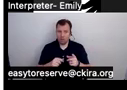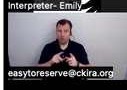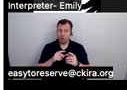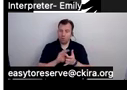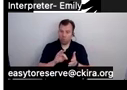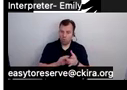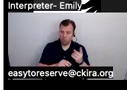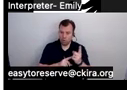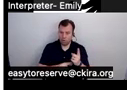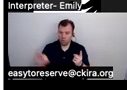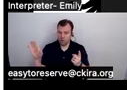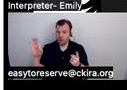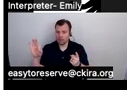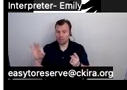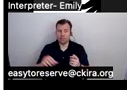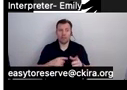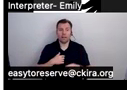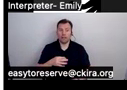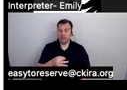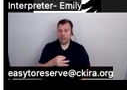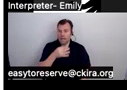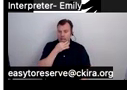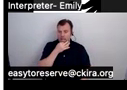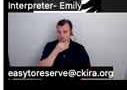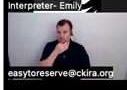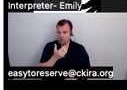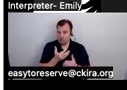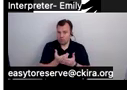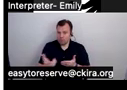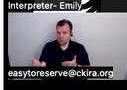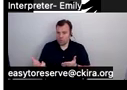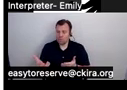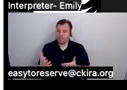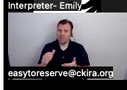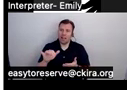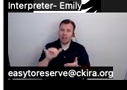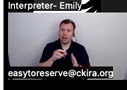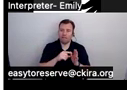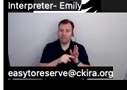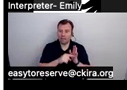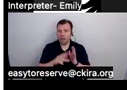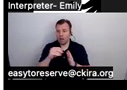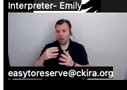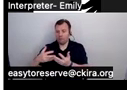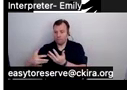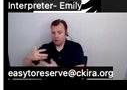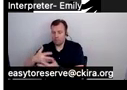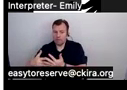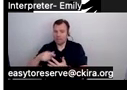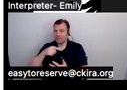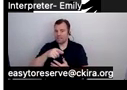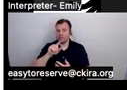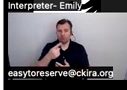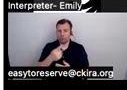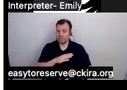scored 1 to 9. And then expertise and resources, which is sort of the equivalent of investigators and environment. This is simply going to